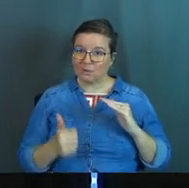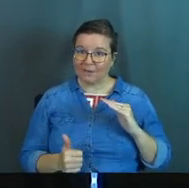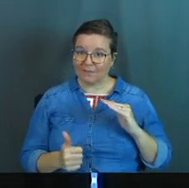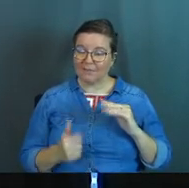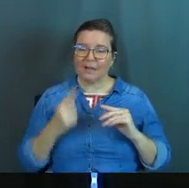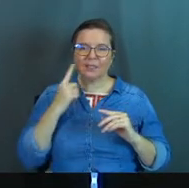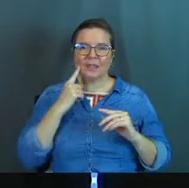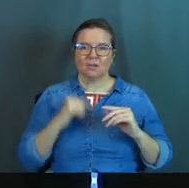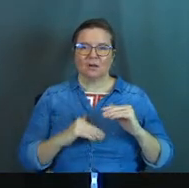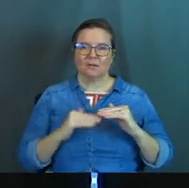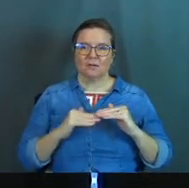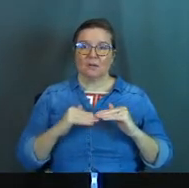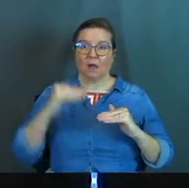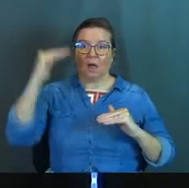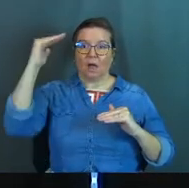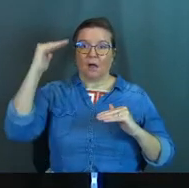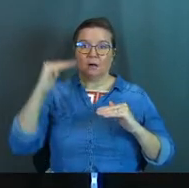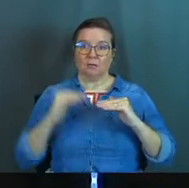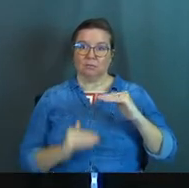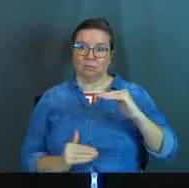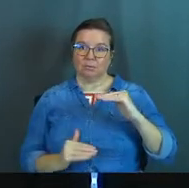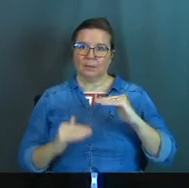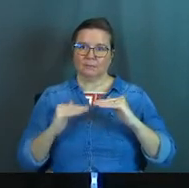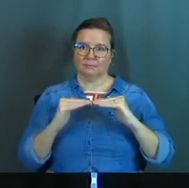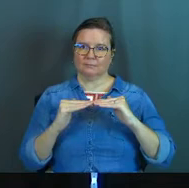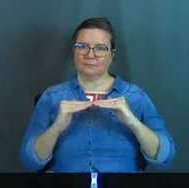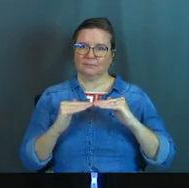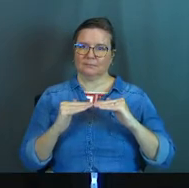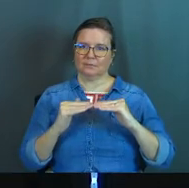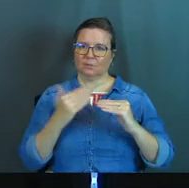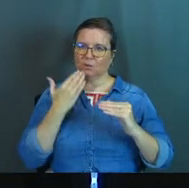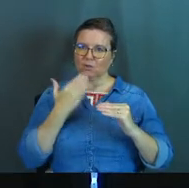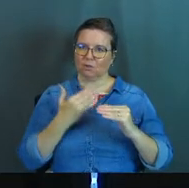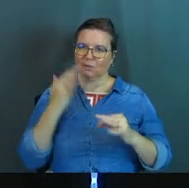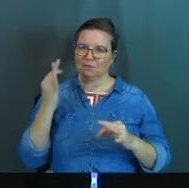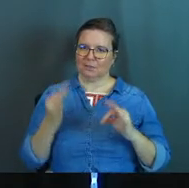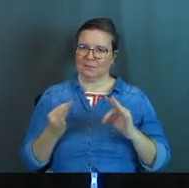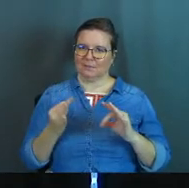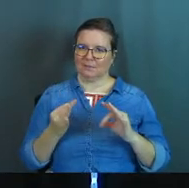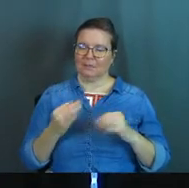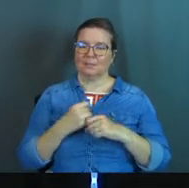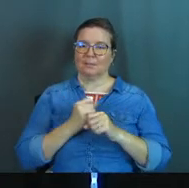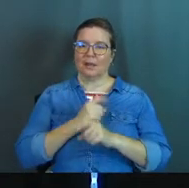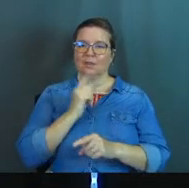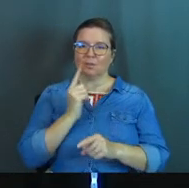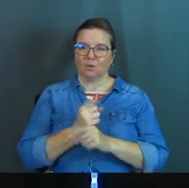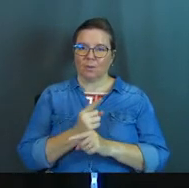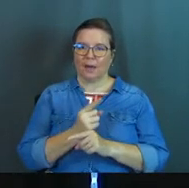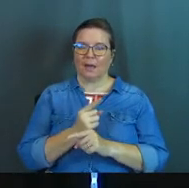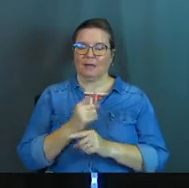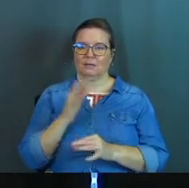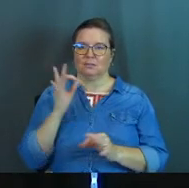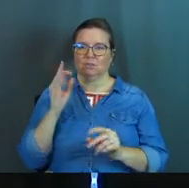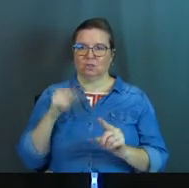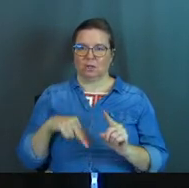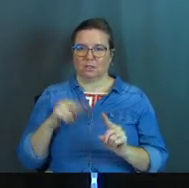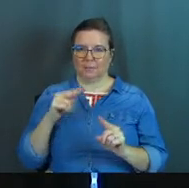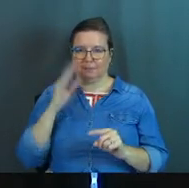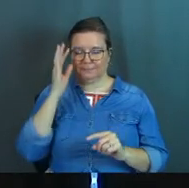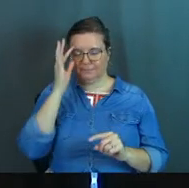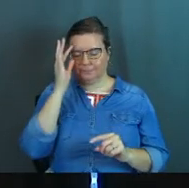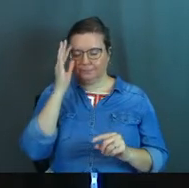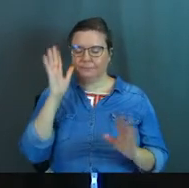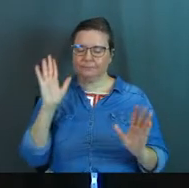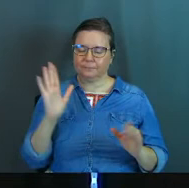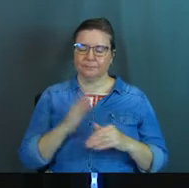It's to think of yourself with sober judgment. Jesus would say, make the right judgment.